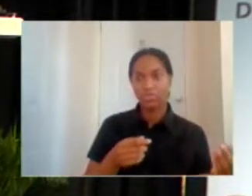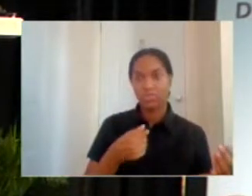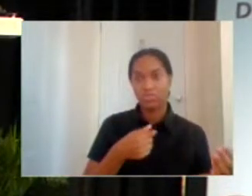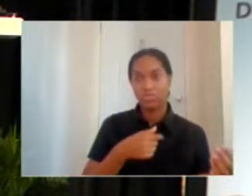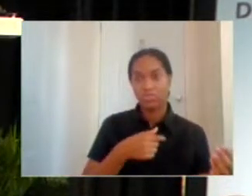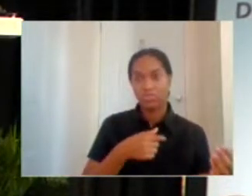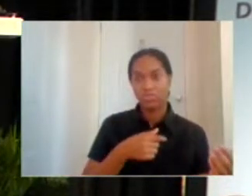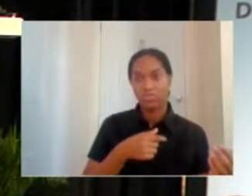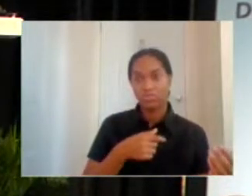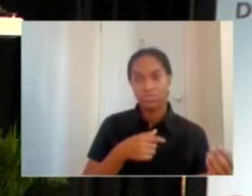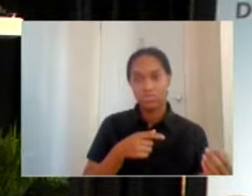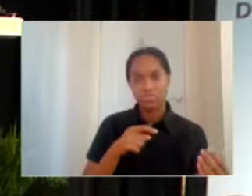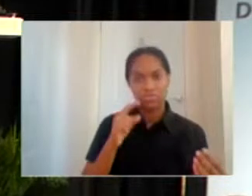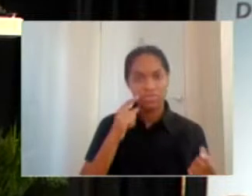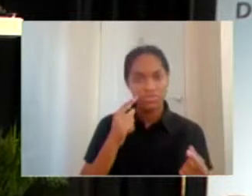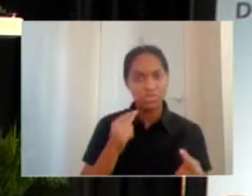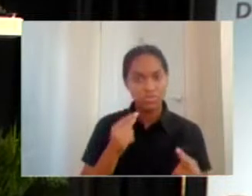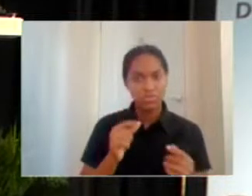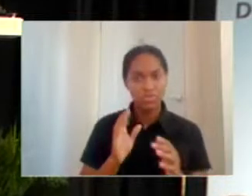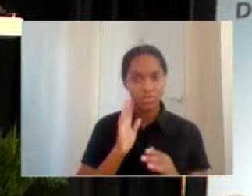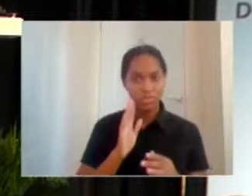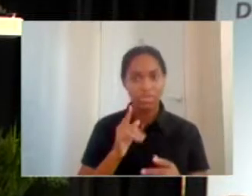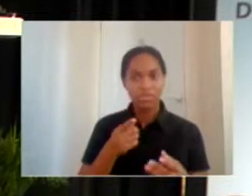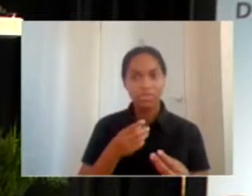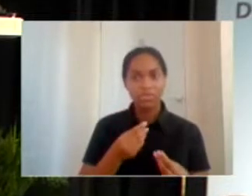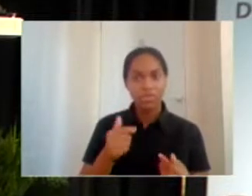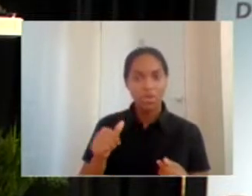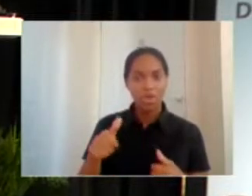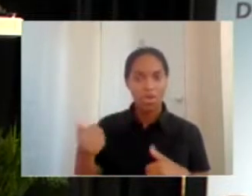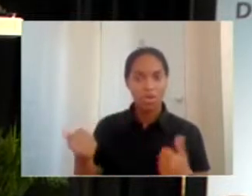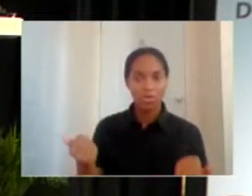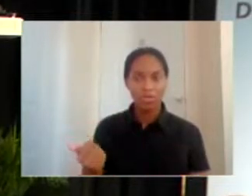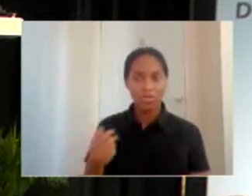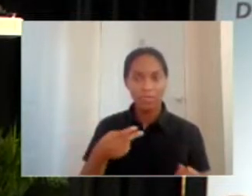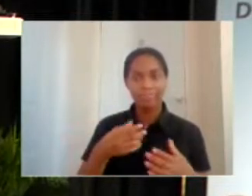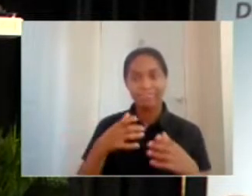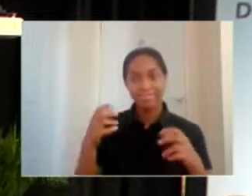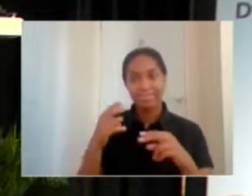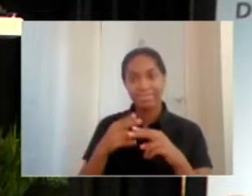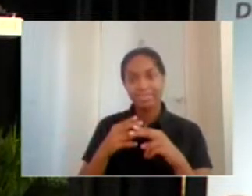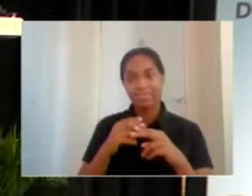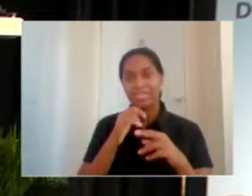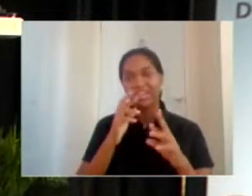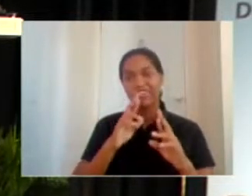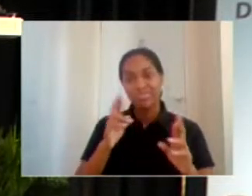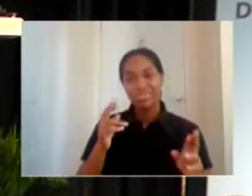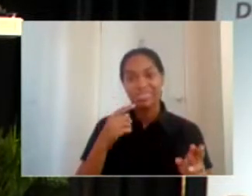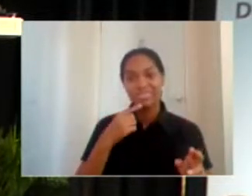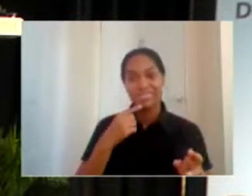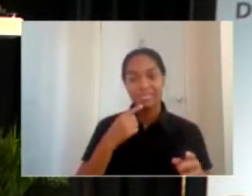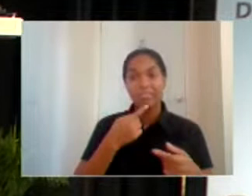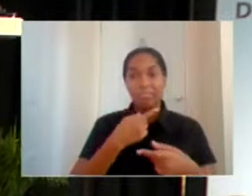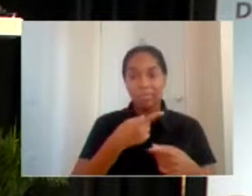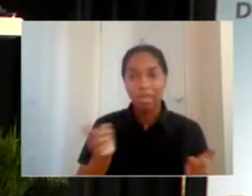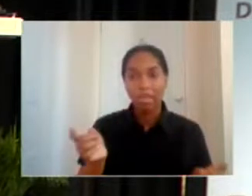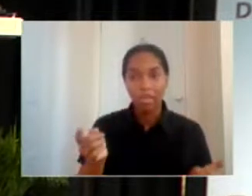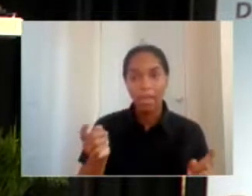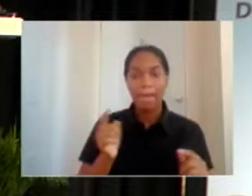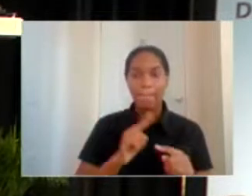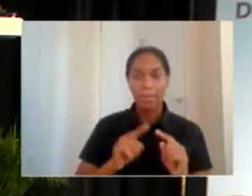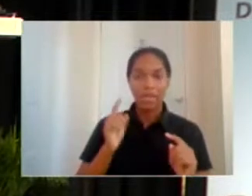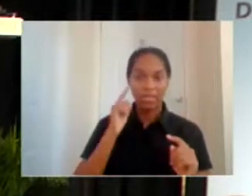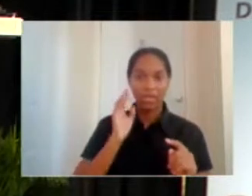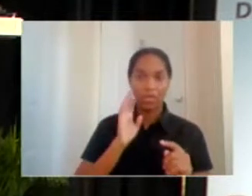said they're going to do it eventually. There's a few others, big names, that are not ready to say out loud, but I think we'll be there